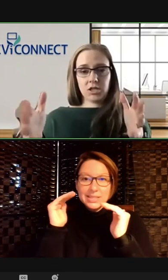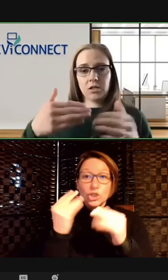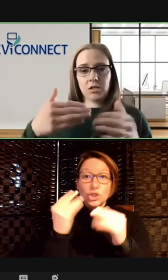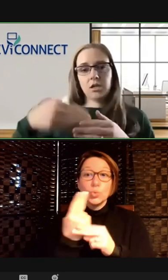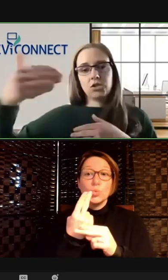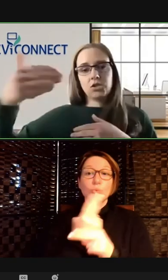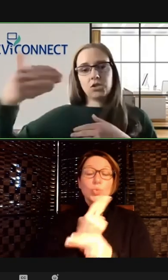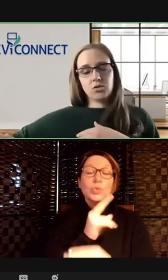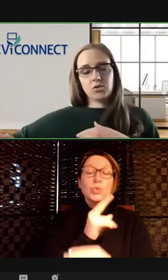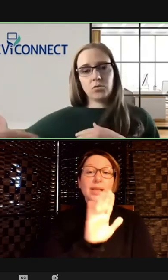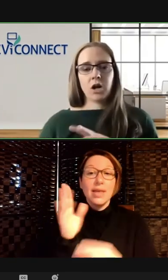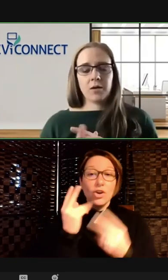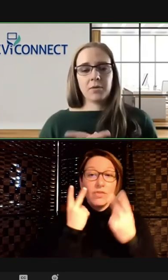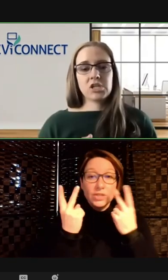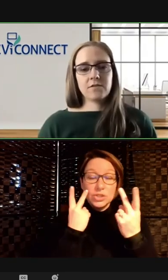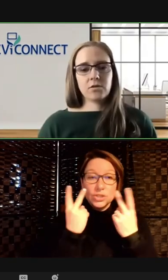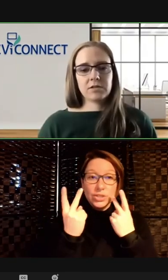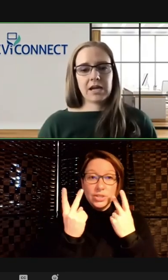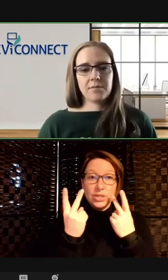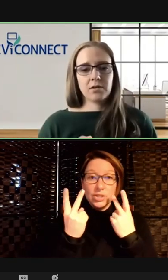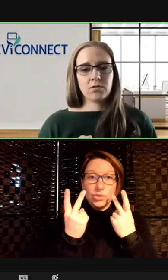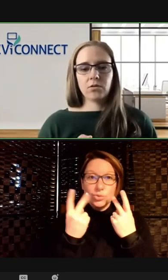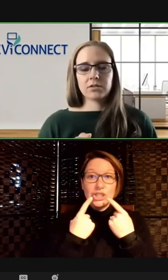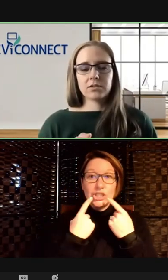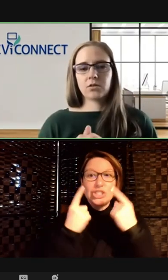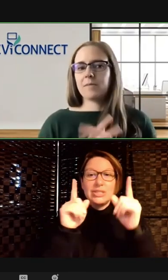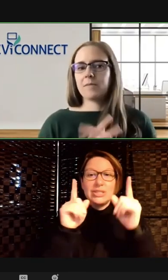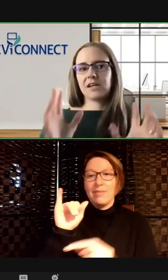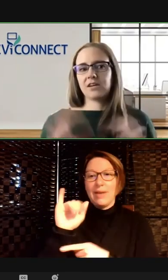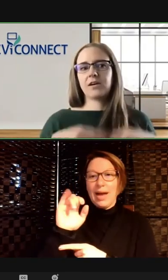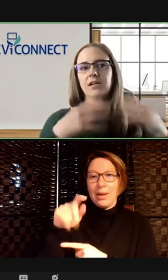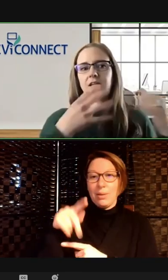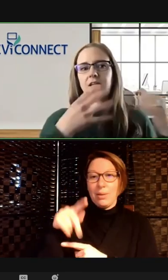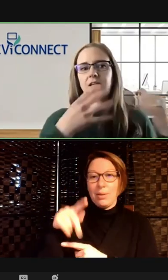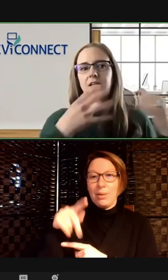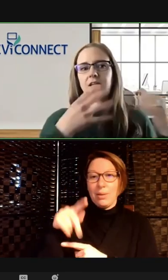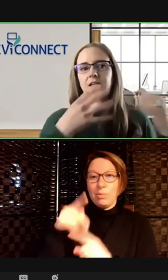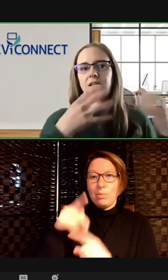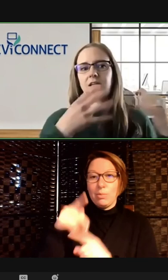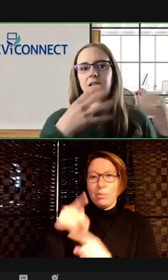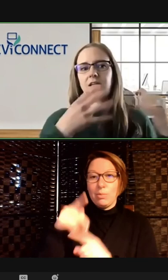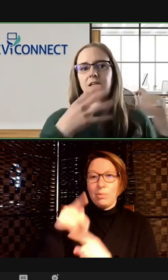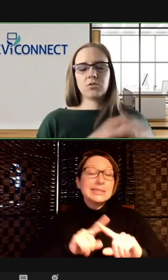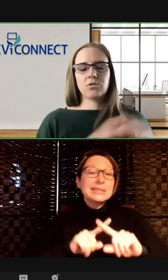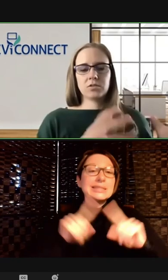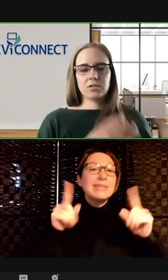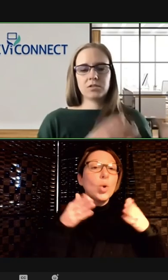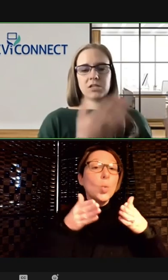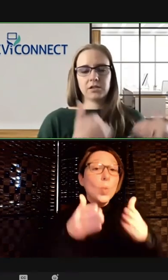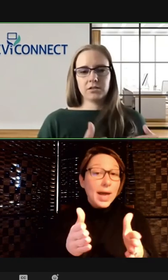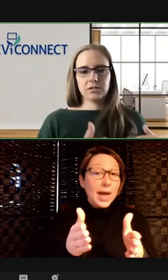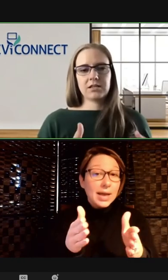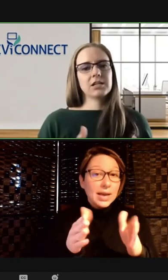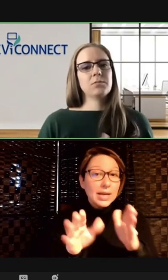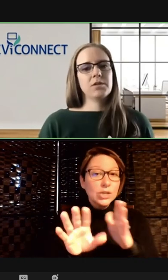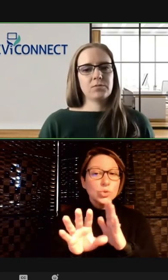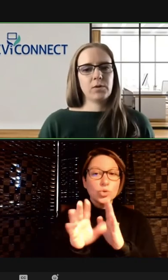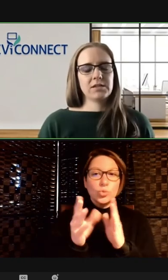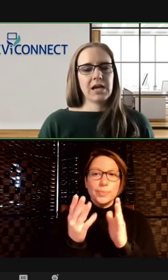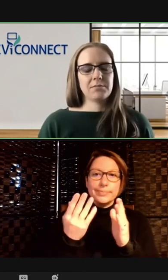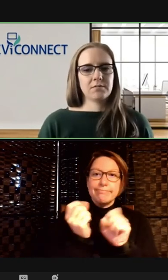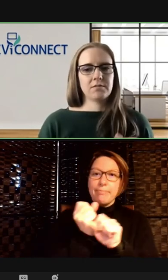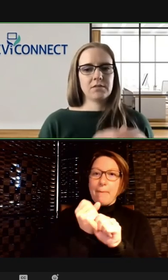their vision to achieve those IEP goals. So maybe we need to find a different way to find those materials